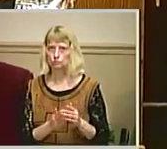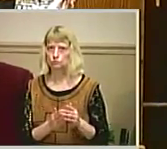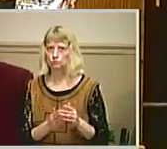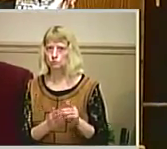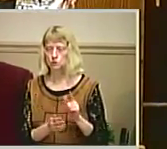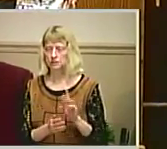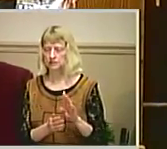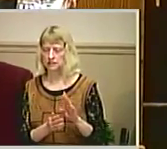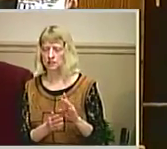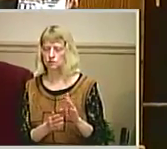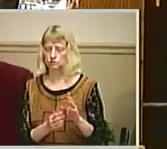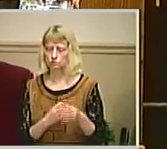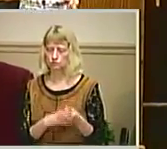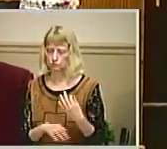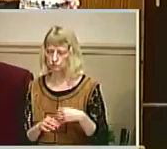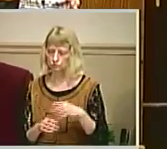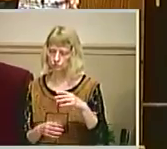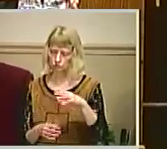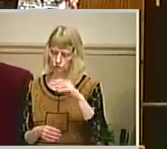issue.